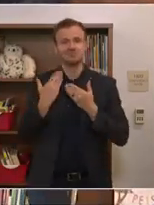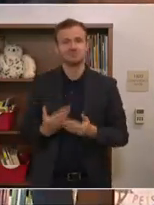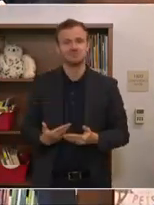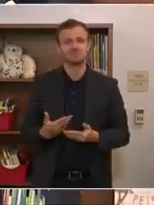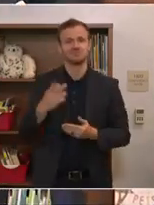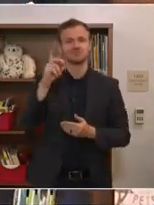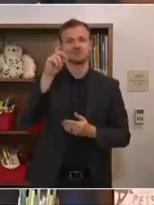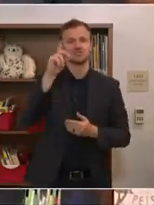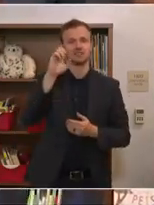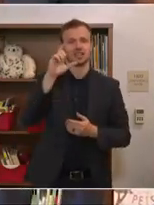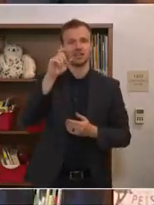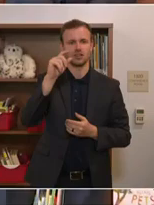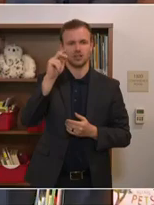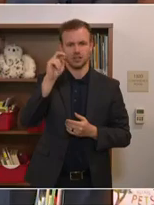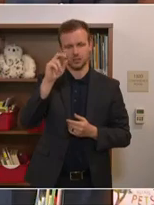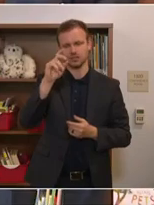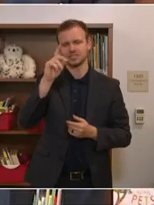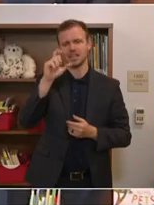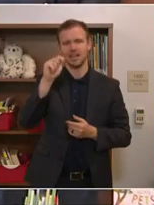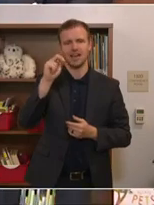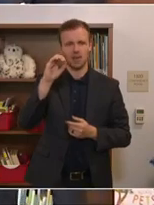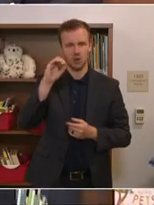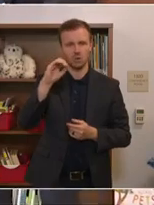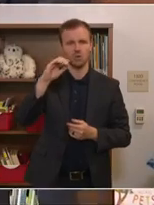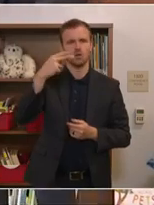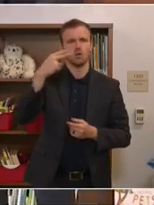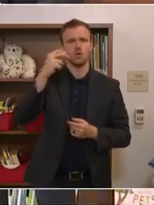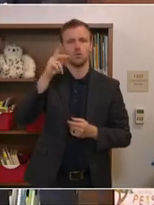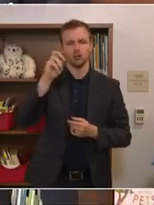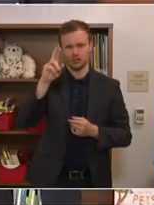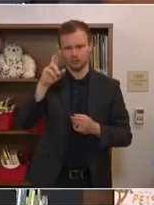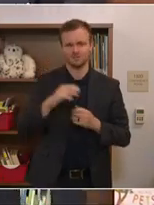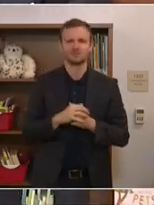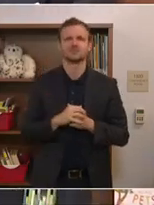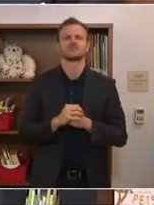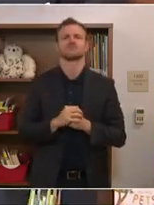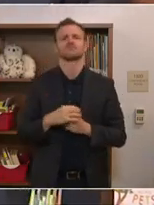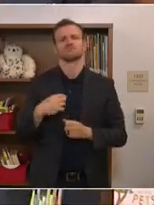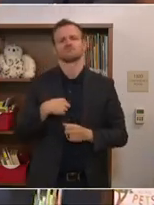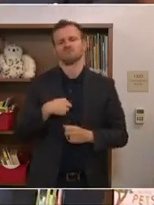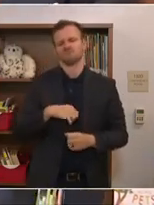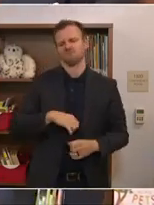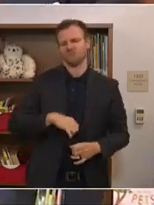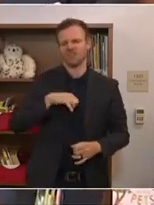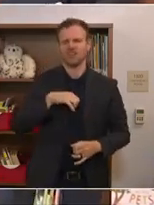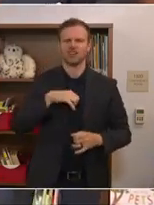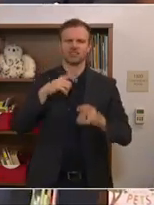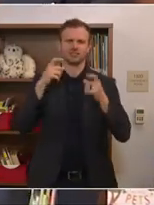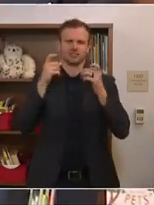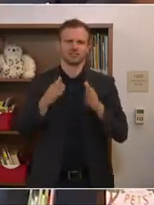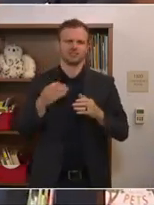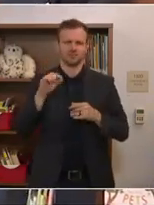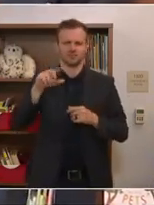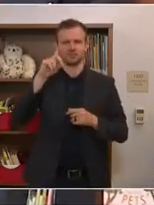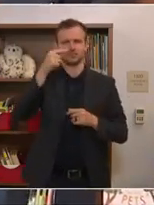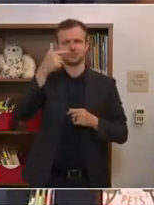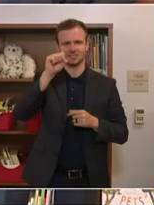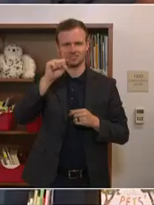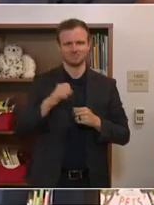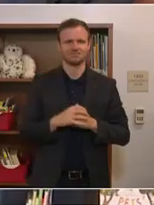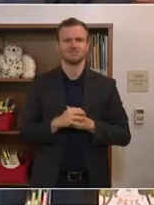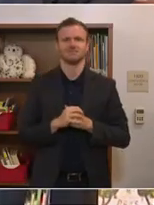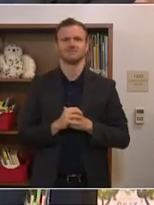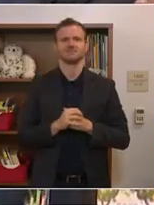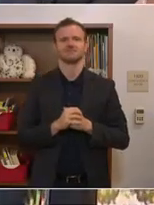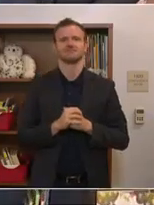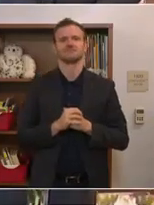as the director of the DC Department of General Services. And one thing I'm really proud of when we attend these events, it's easy to celebrate, of course,